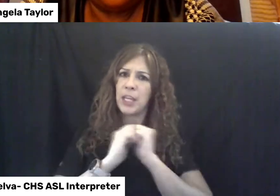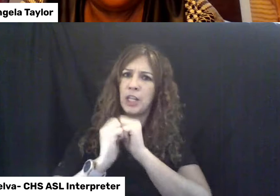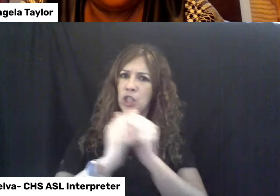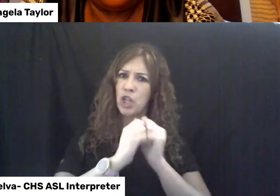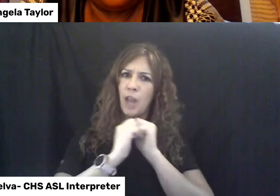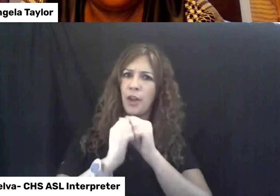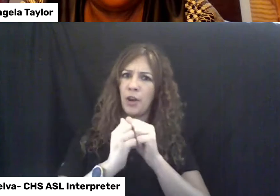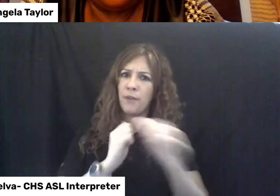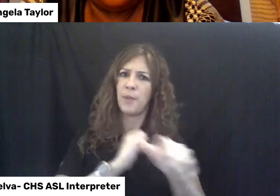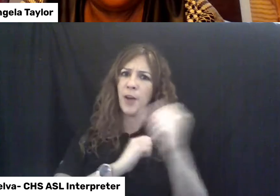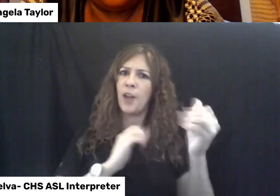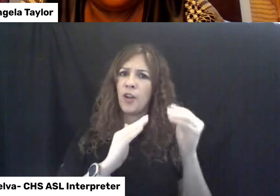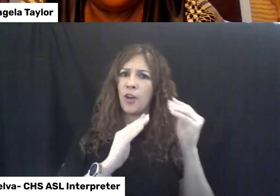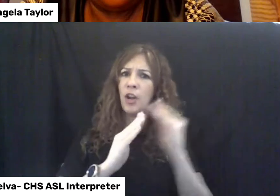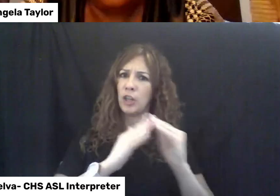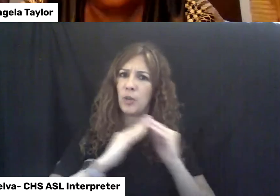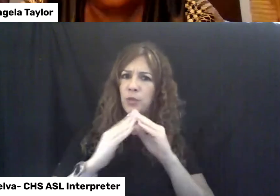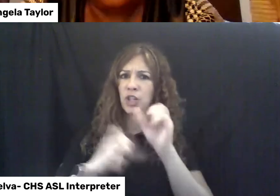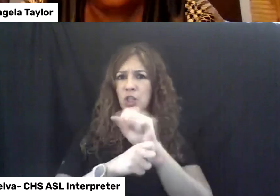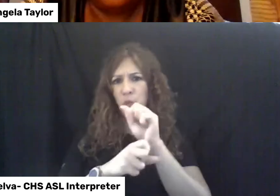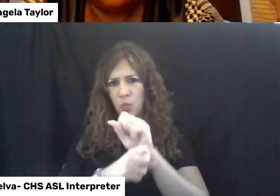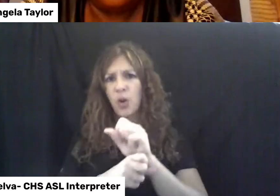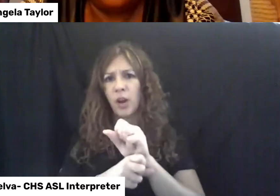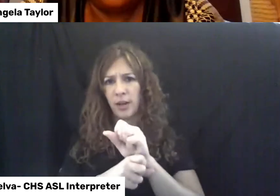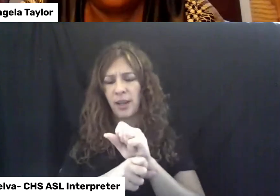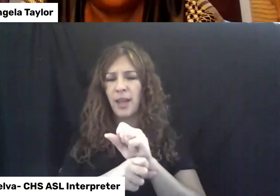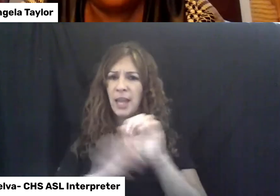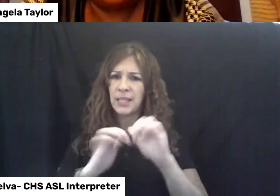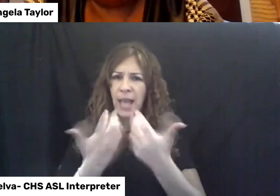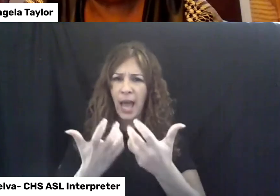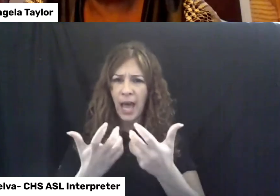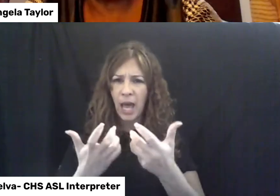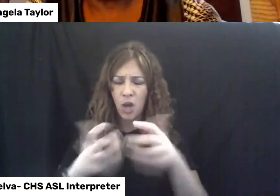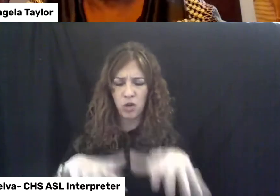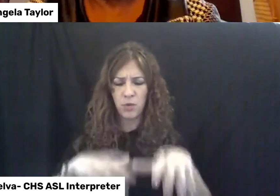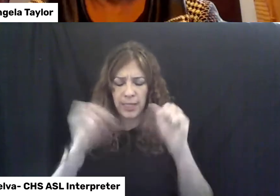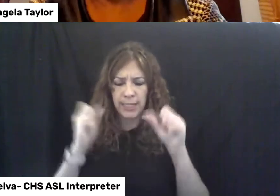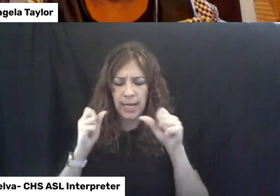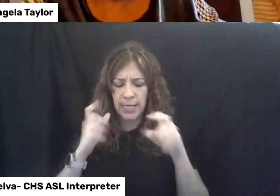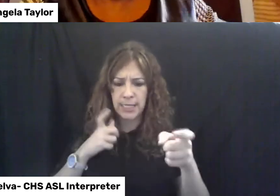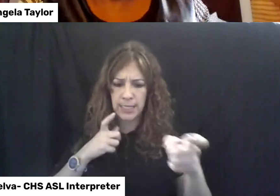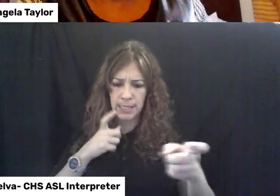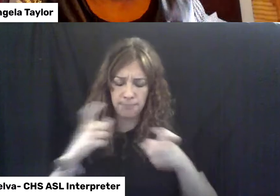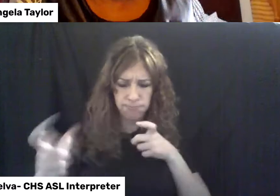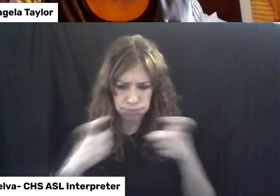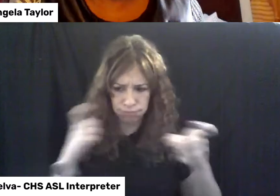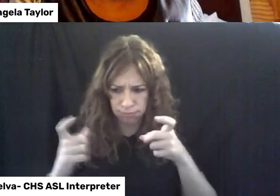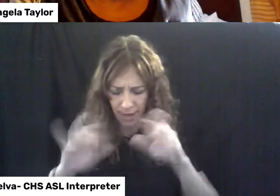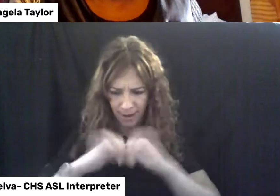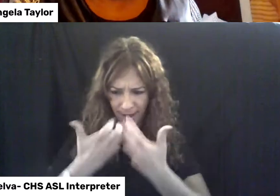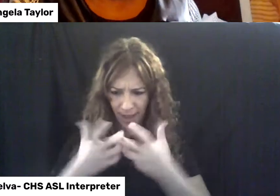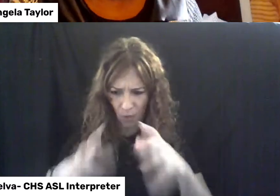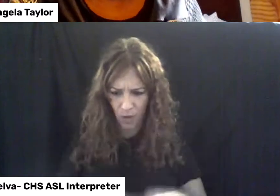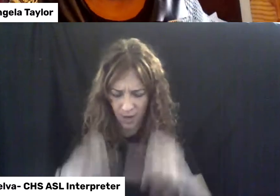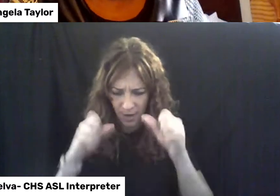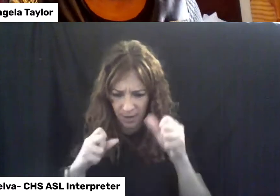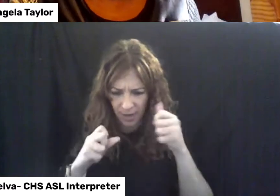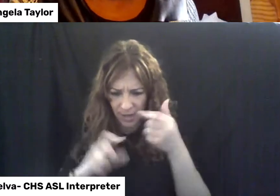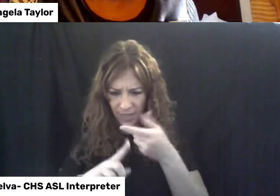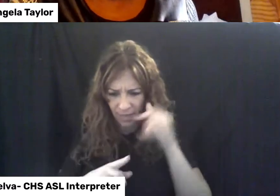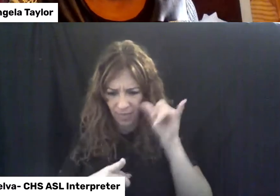in. How are we going to take this bull by the horns? How are we going to make something happen